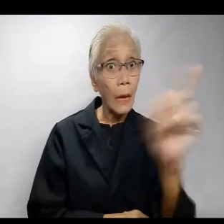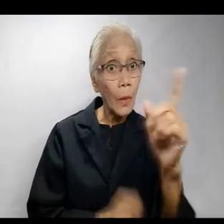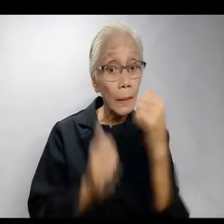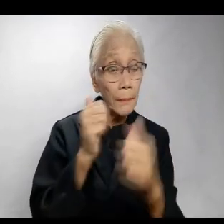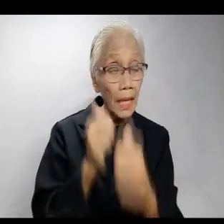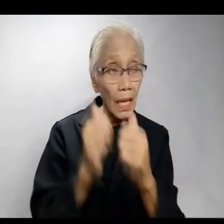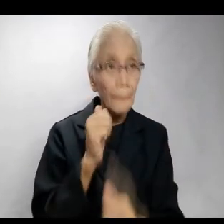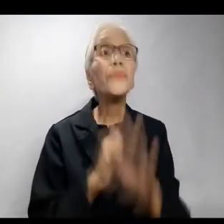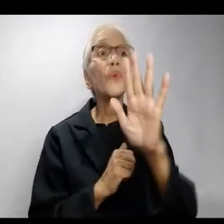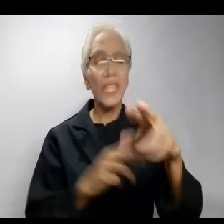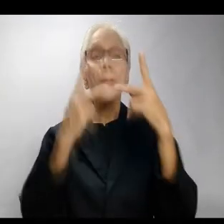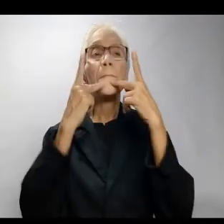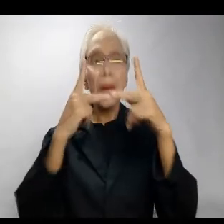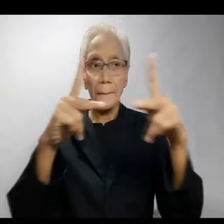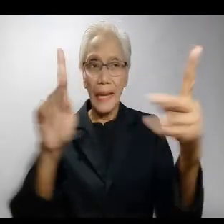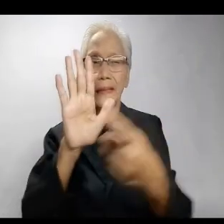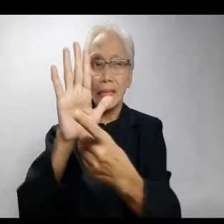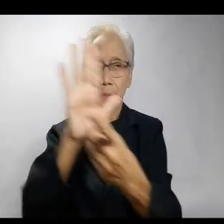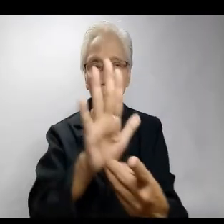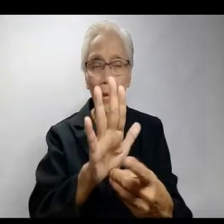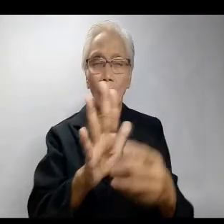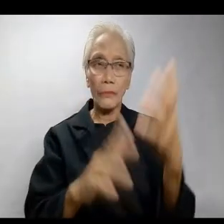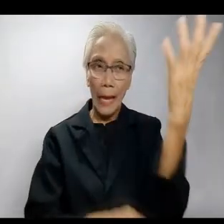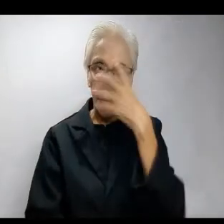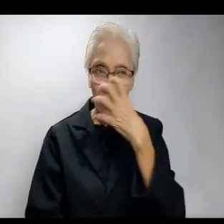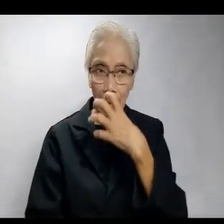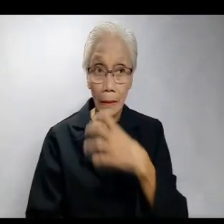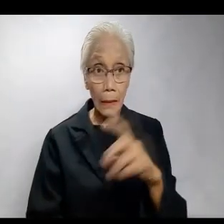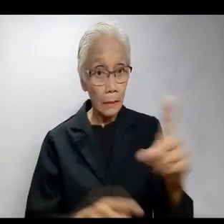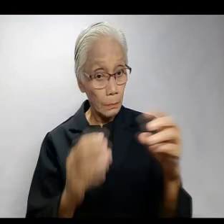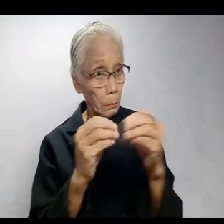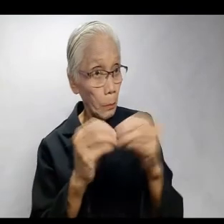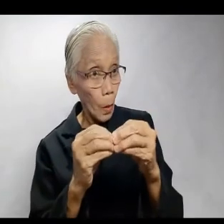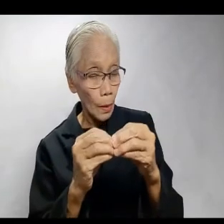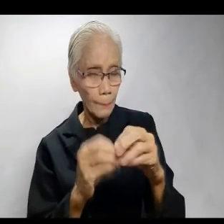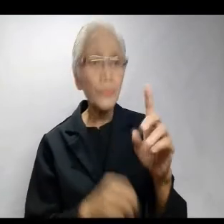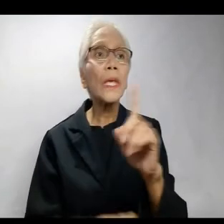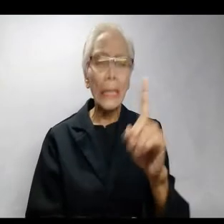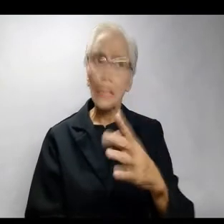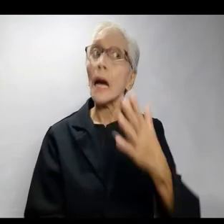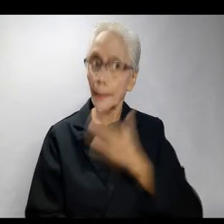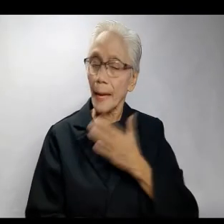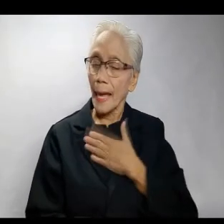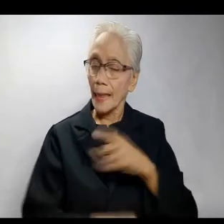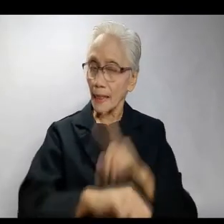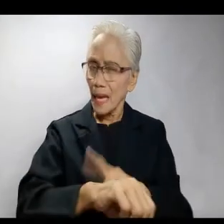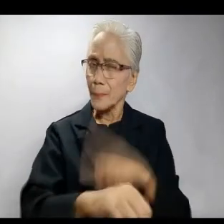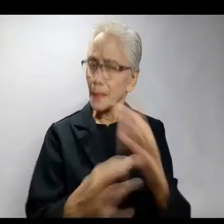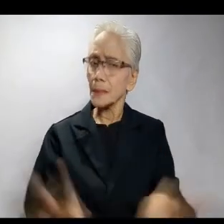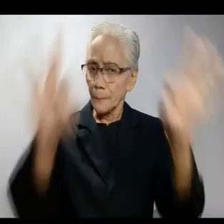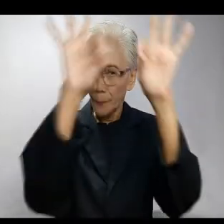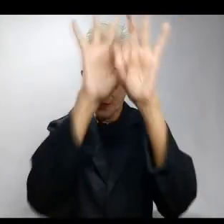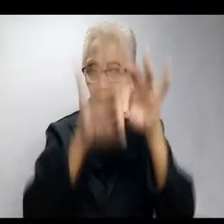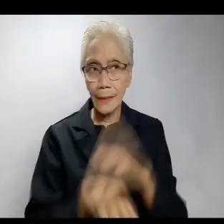his PDA. That means his public display of anger. At higit sa lahat,